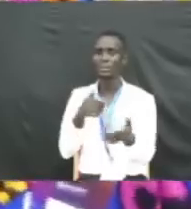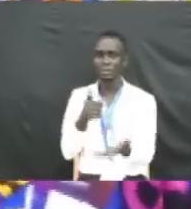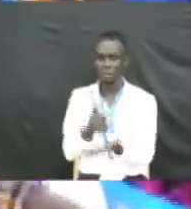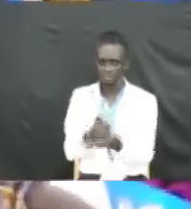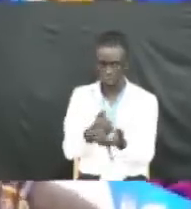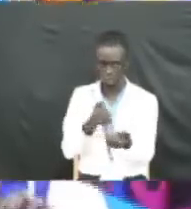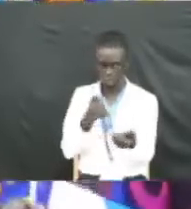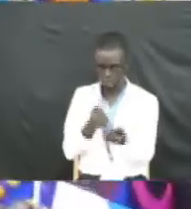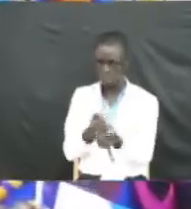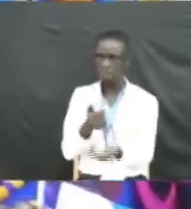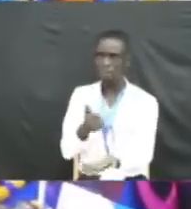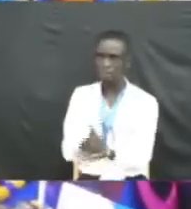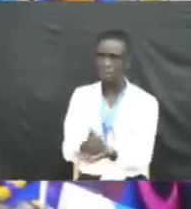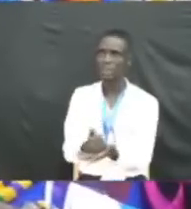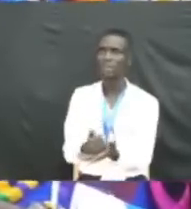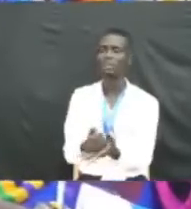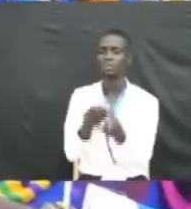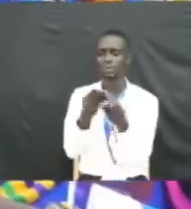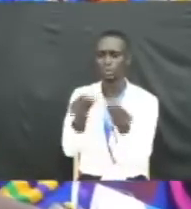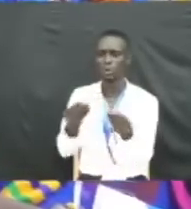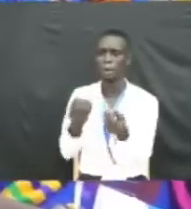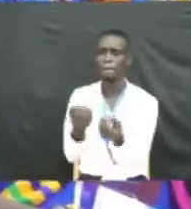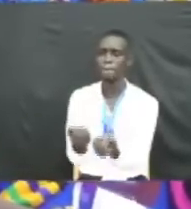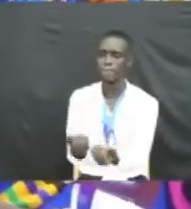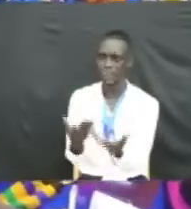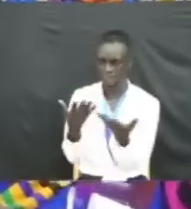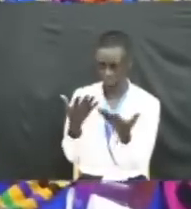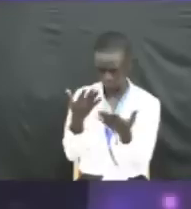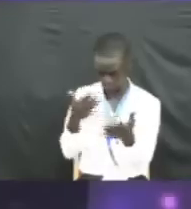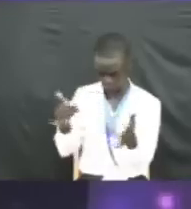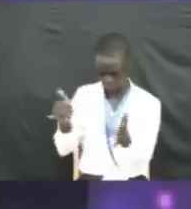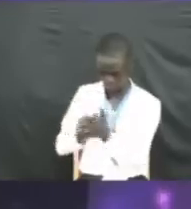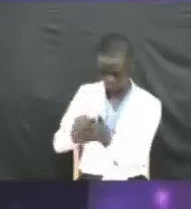to the transformation of our chiefty institution.